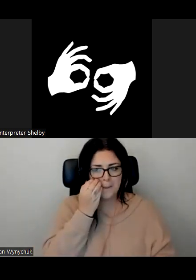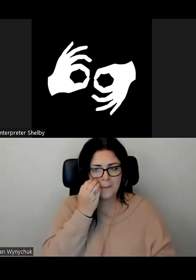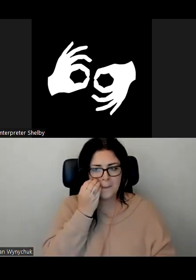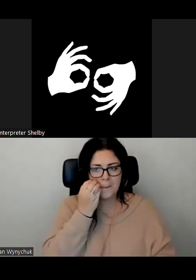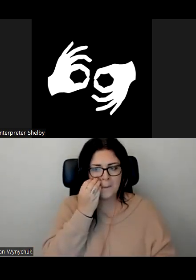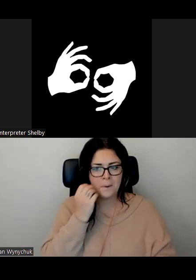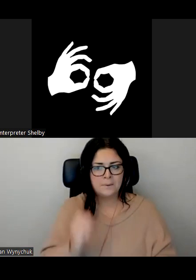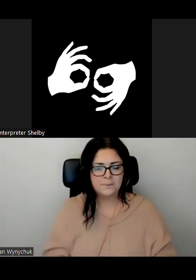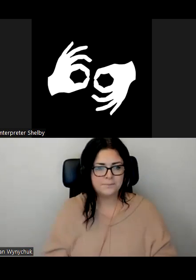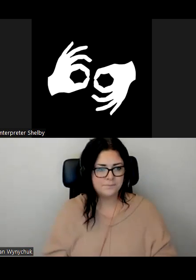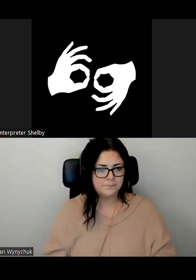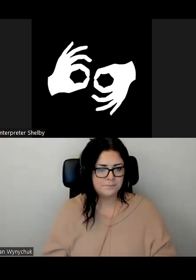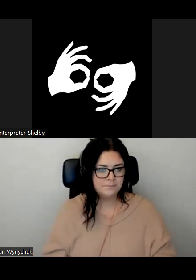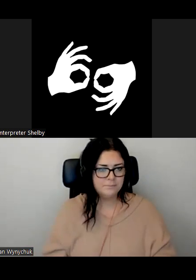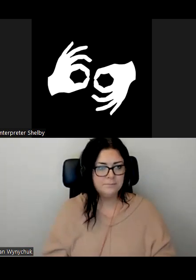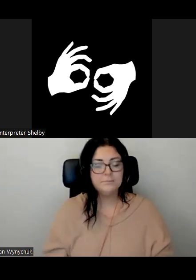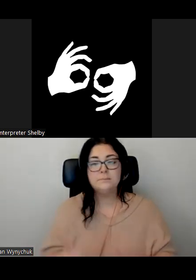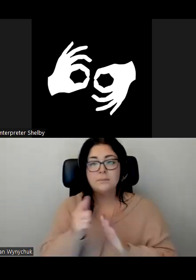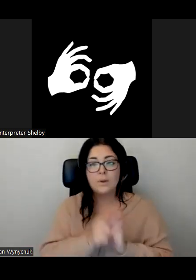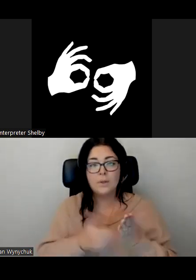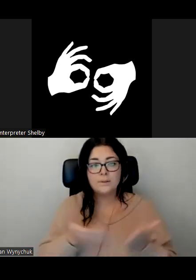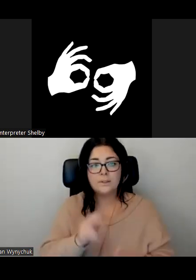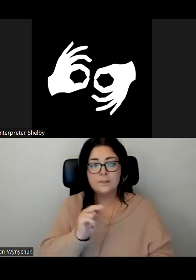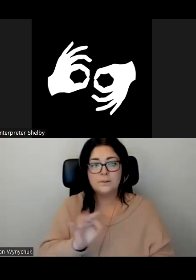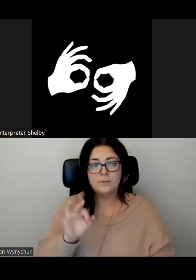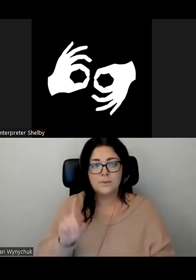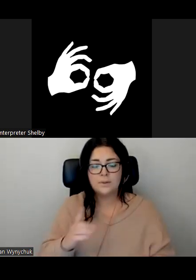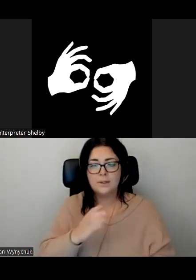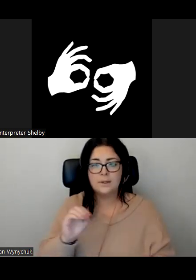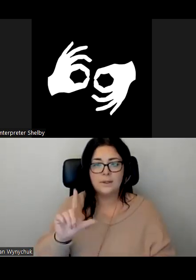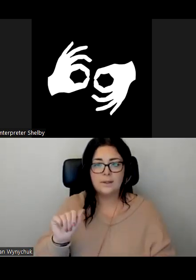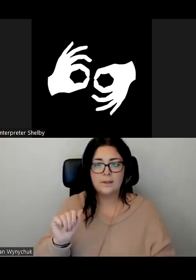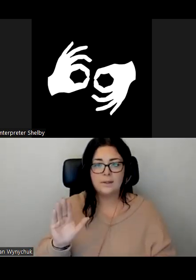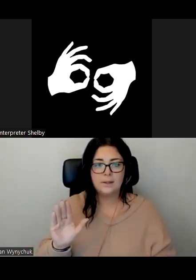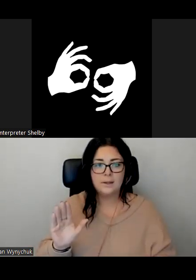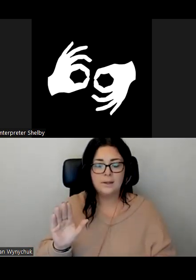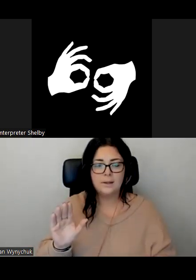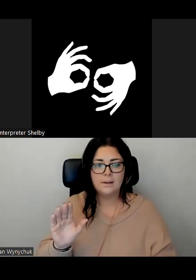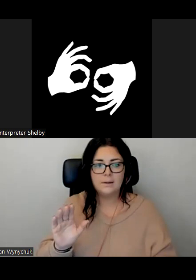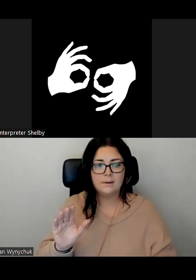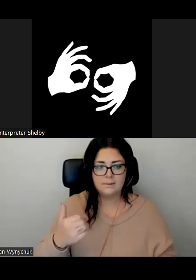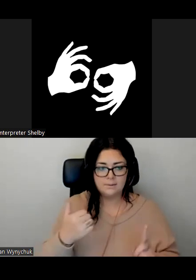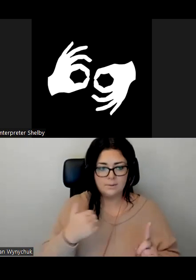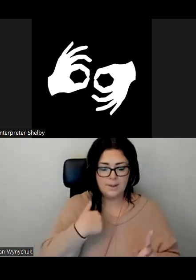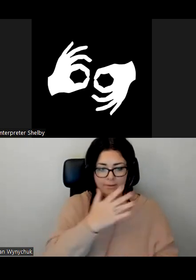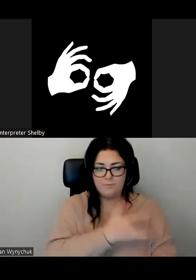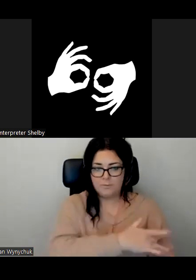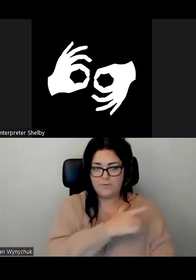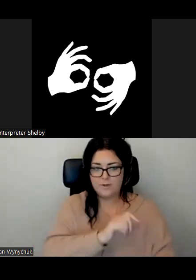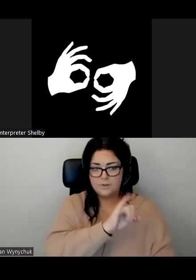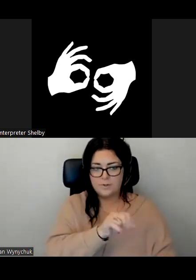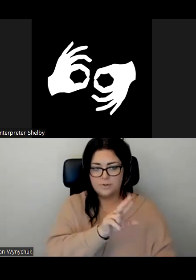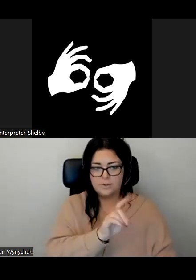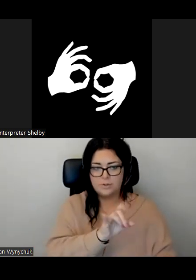The laws of Newfoundland and Labrador, they're based in two separate and distinct jurisdictions. So we have provincial jurisdiction and